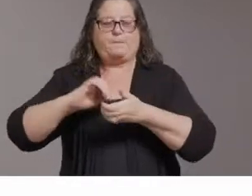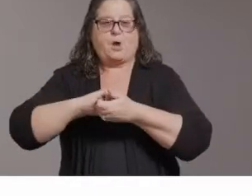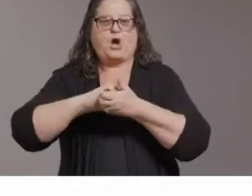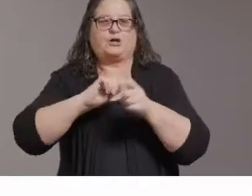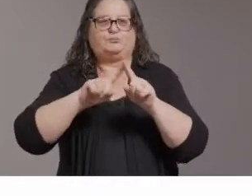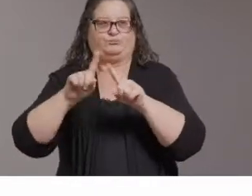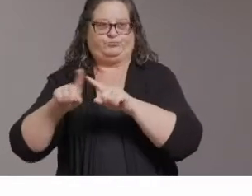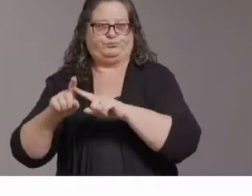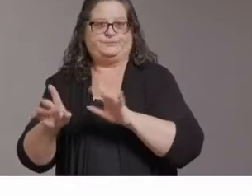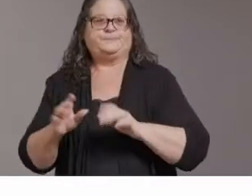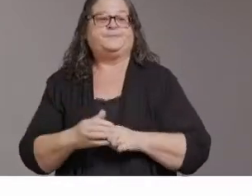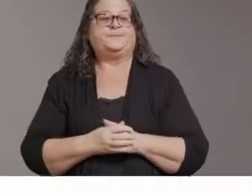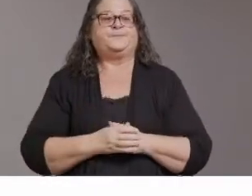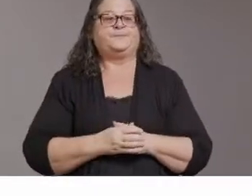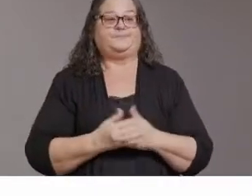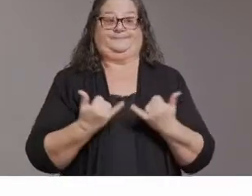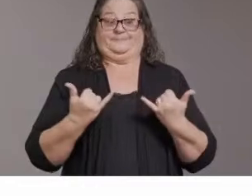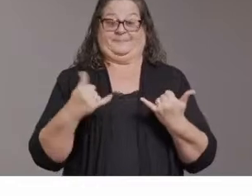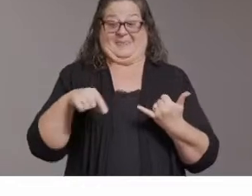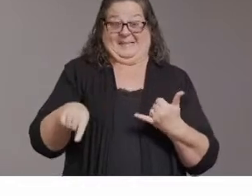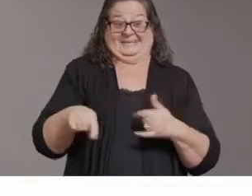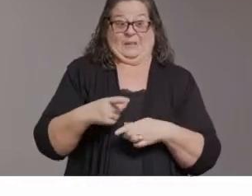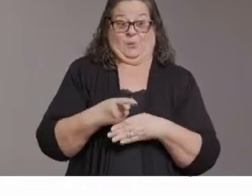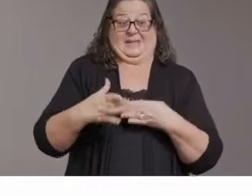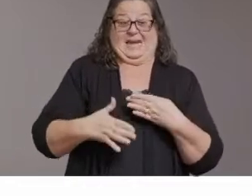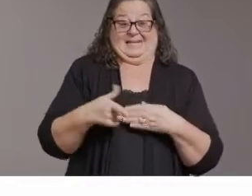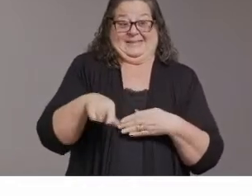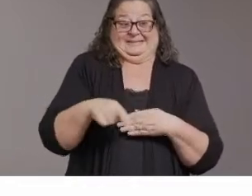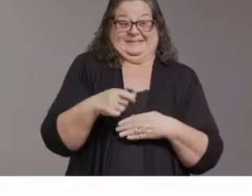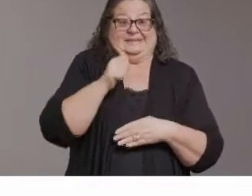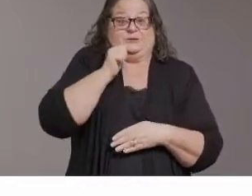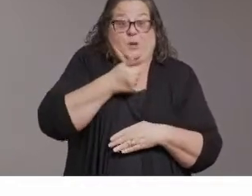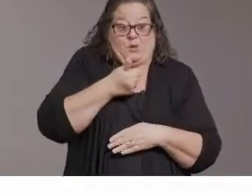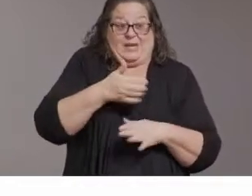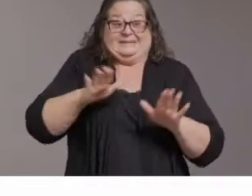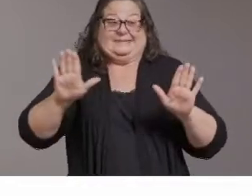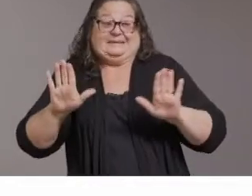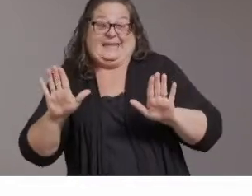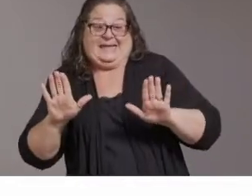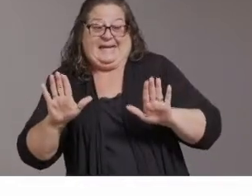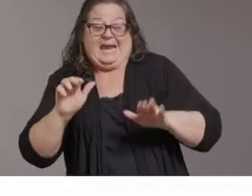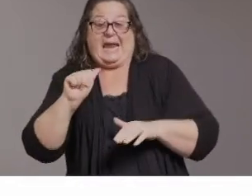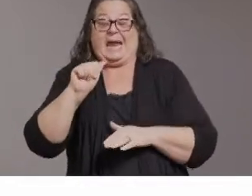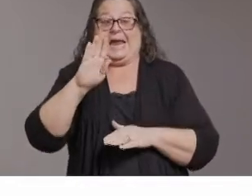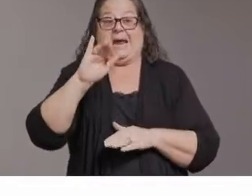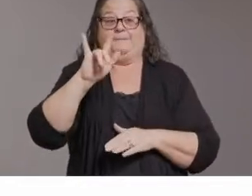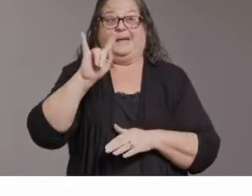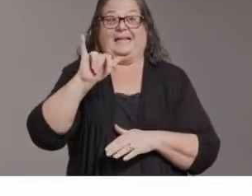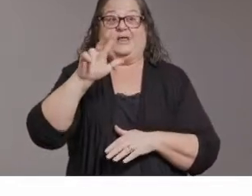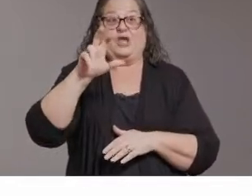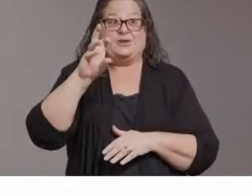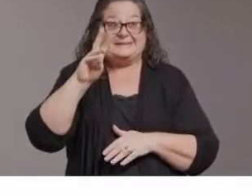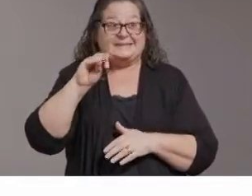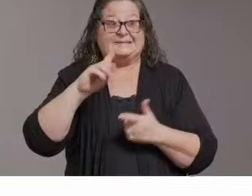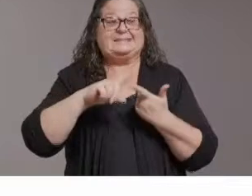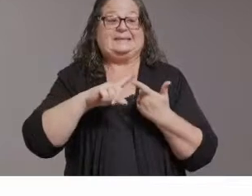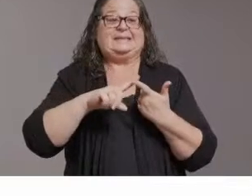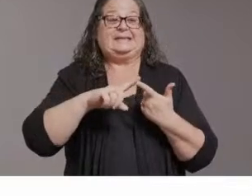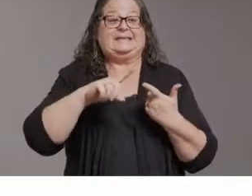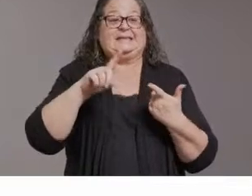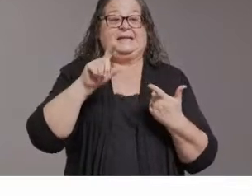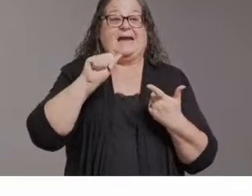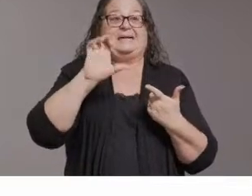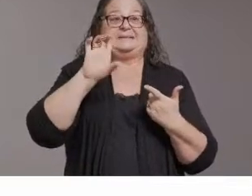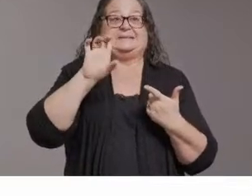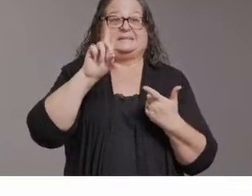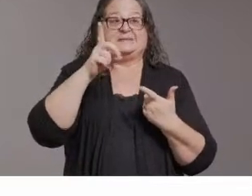This weekend, we are partnering with Ability 360, the ARC, the Arizona Commission for the Deaf and Hard of Hearing,